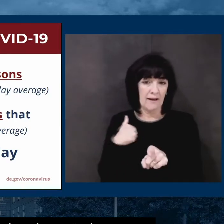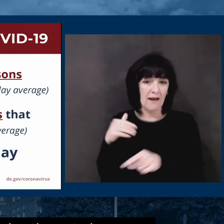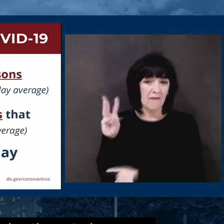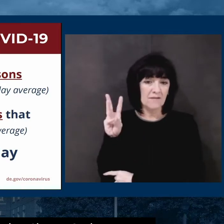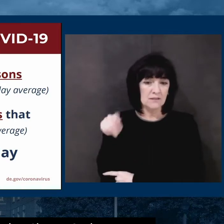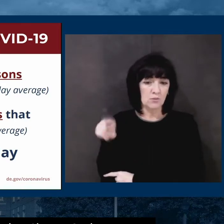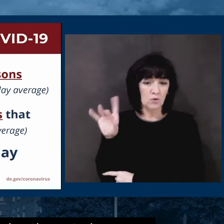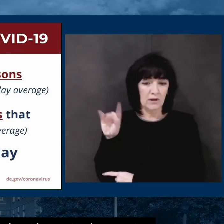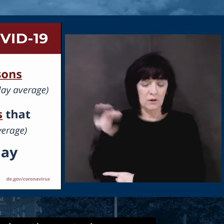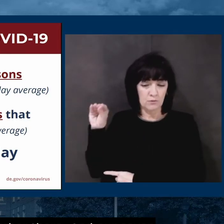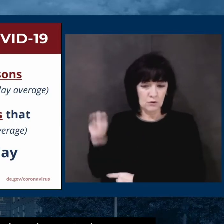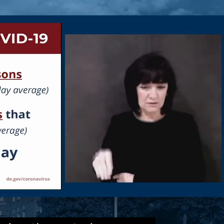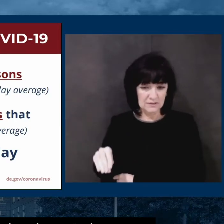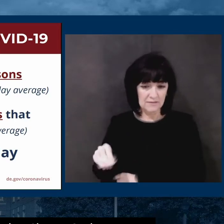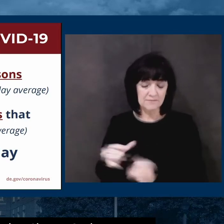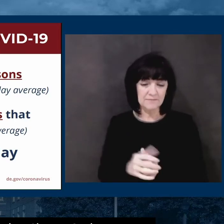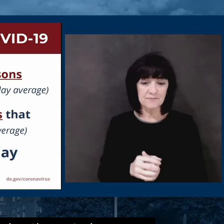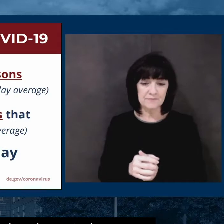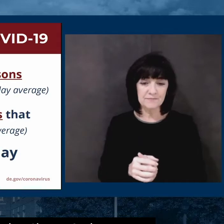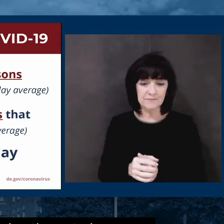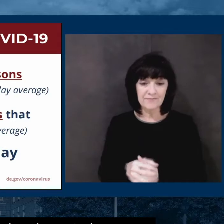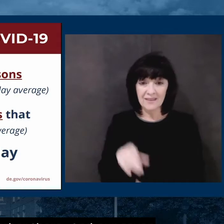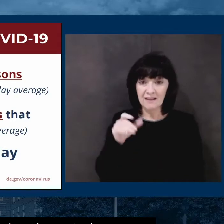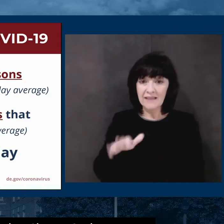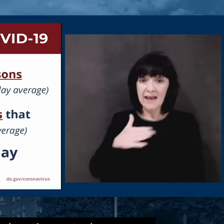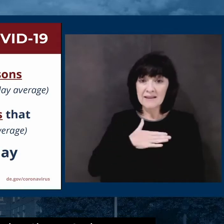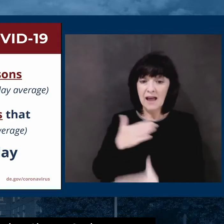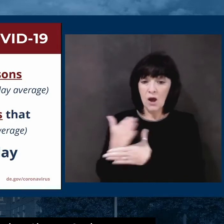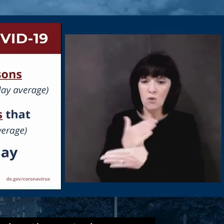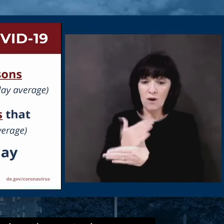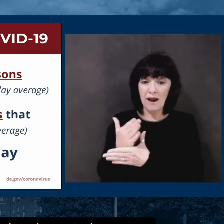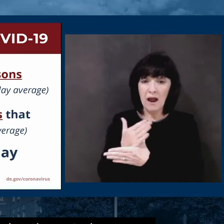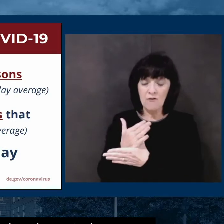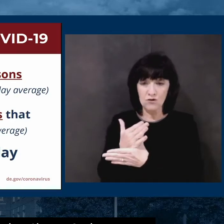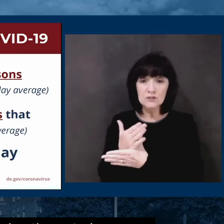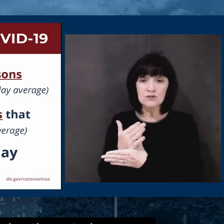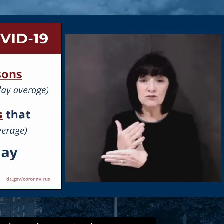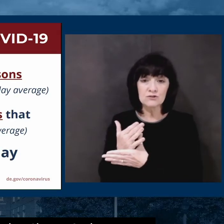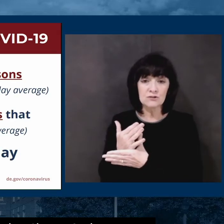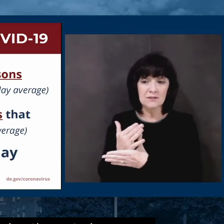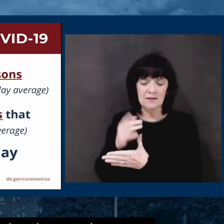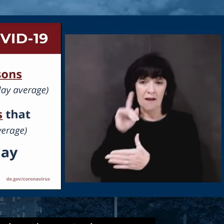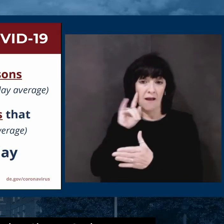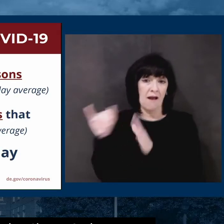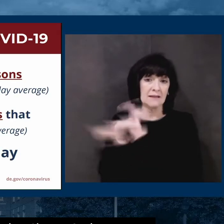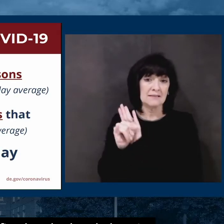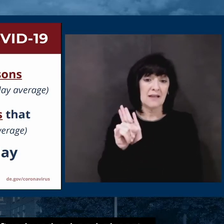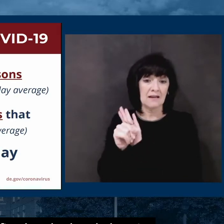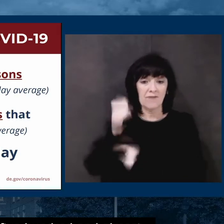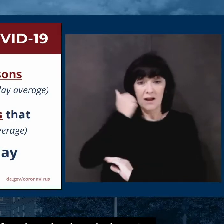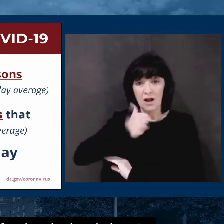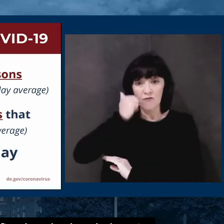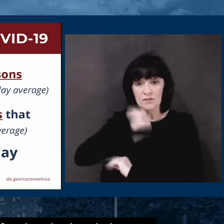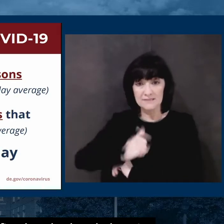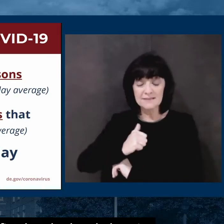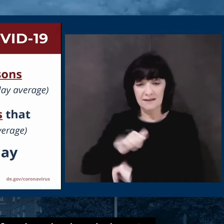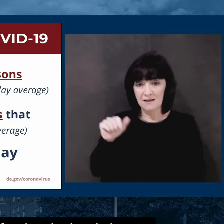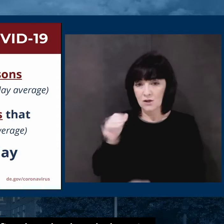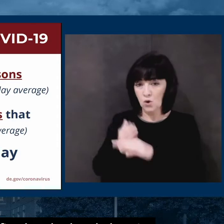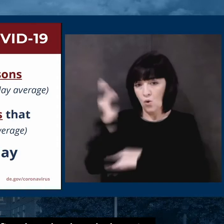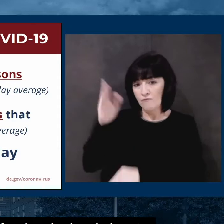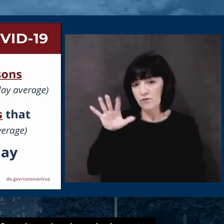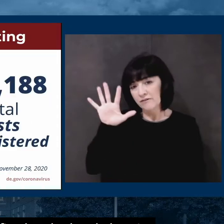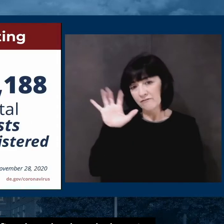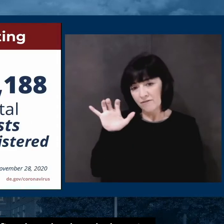is up to over 500 at 500 and almost 24. So here's the test-based